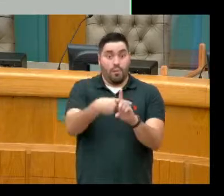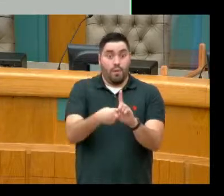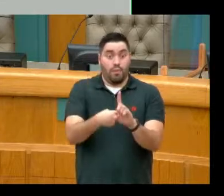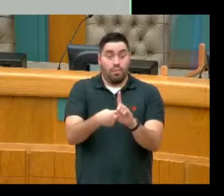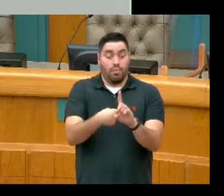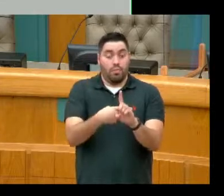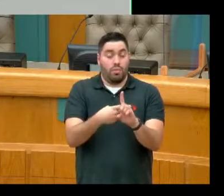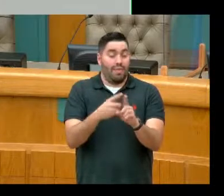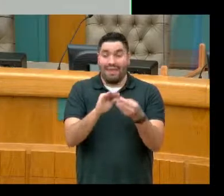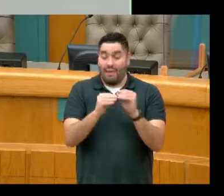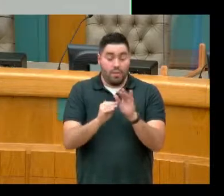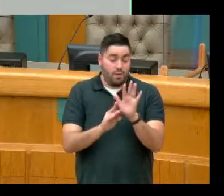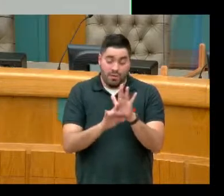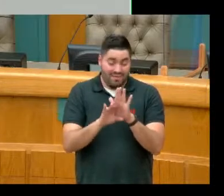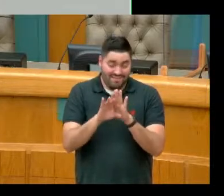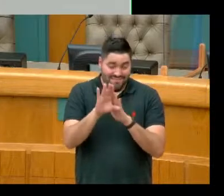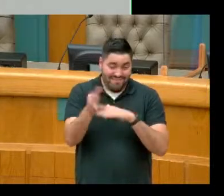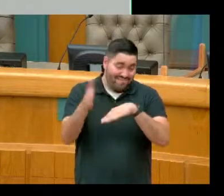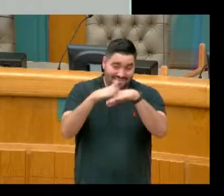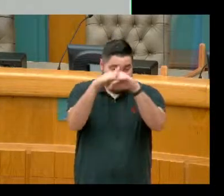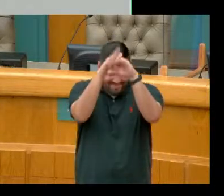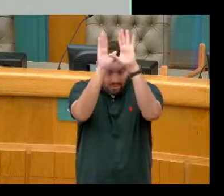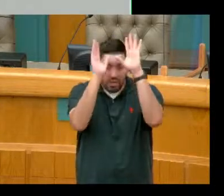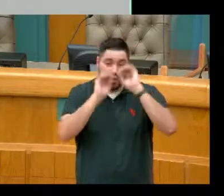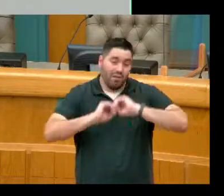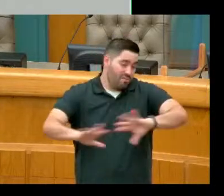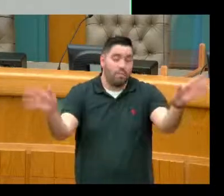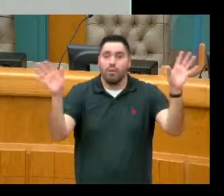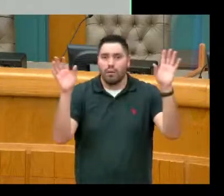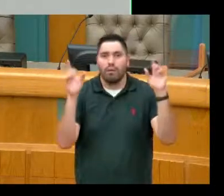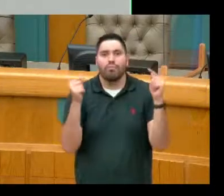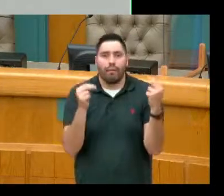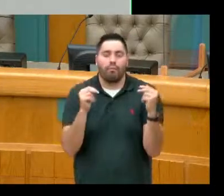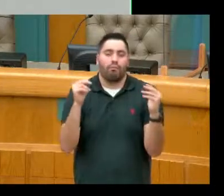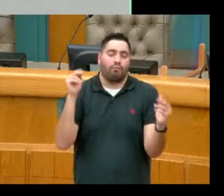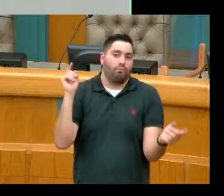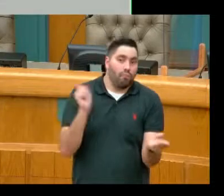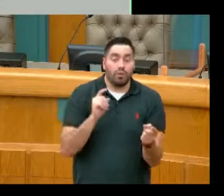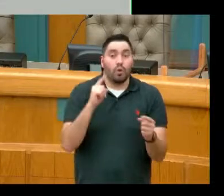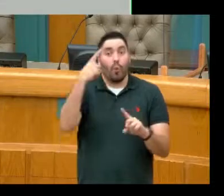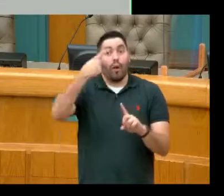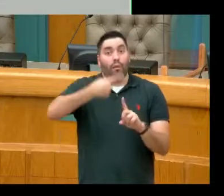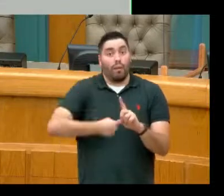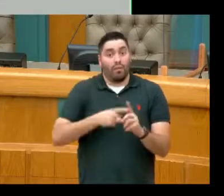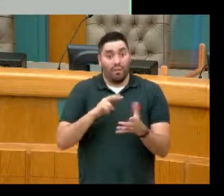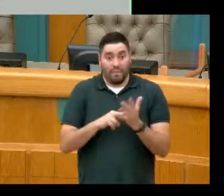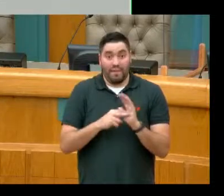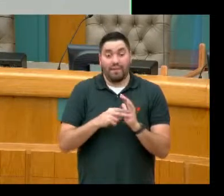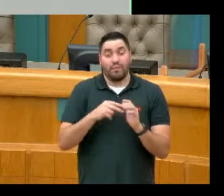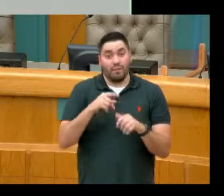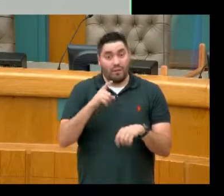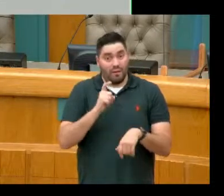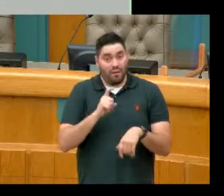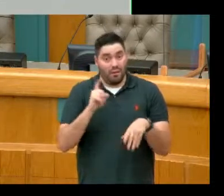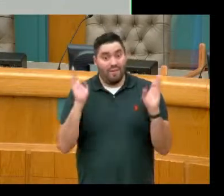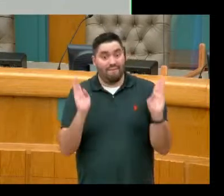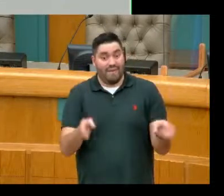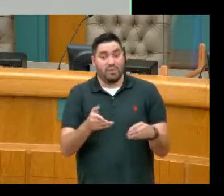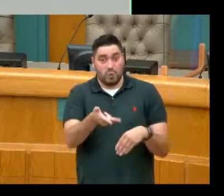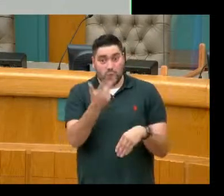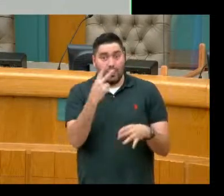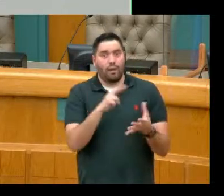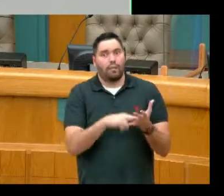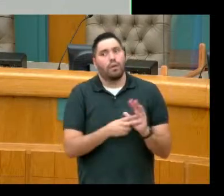of students that are in class. And we've gone through a variety of Open Texas phases. Right now, we're in a solid Open Texas